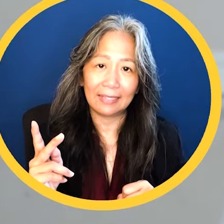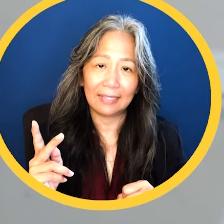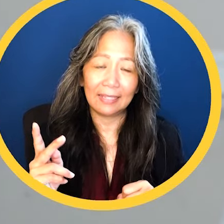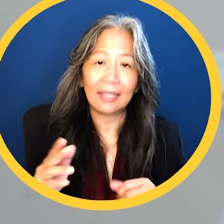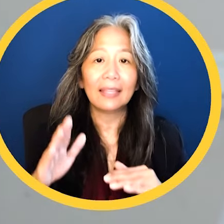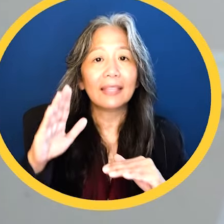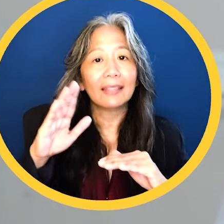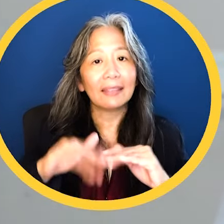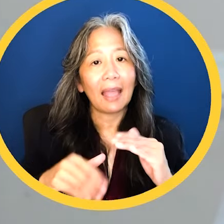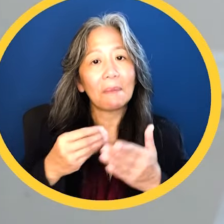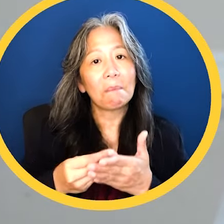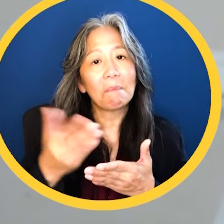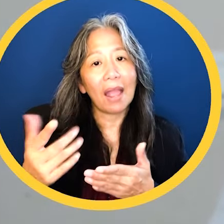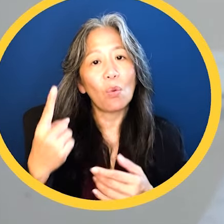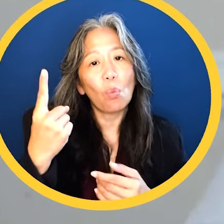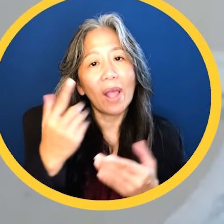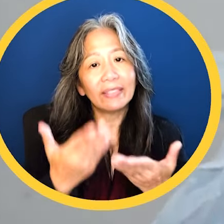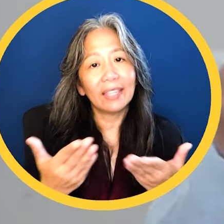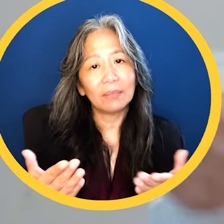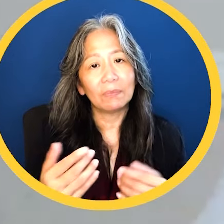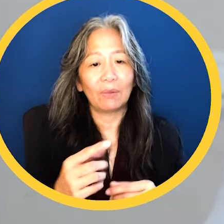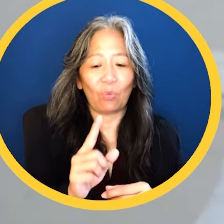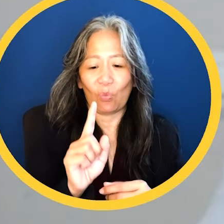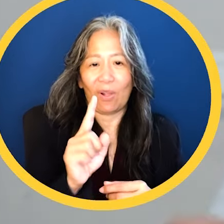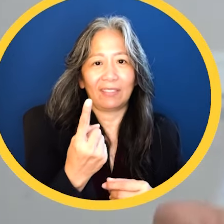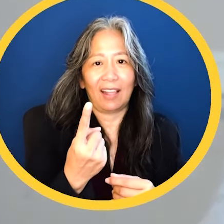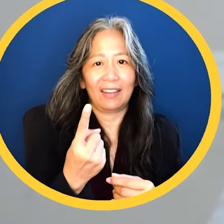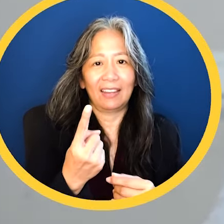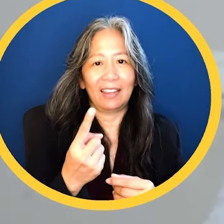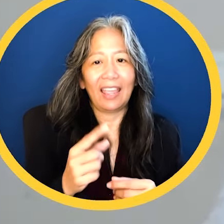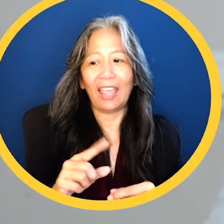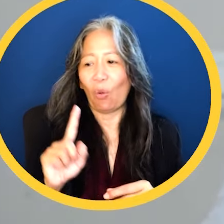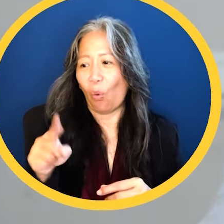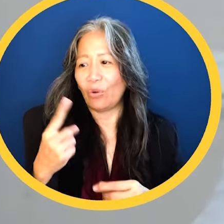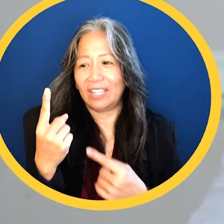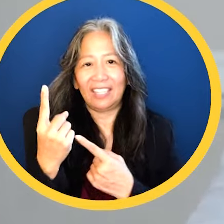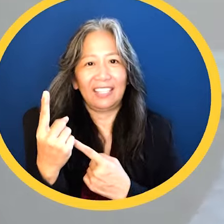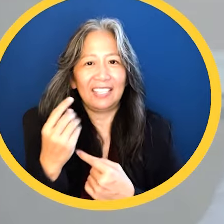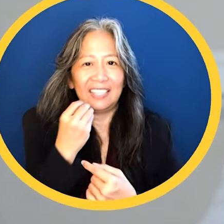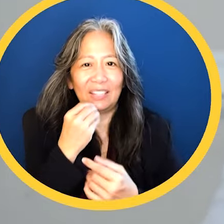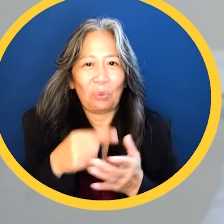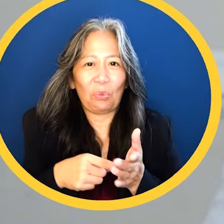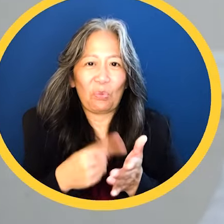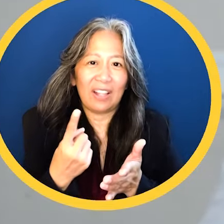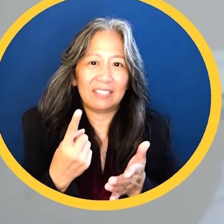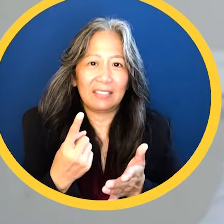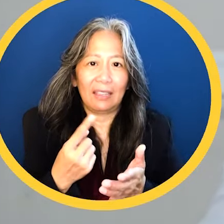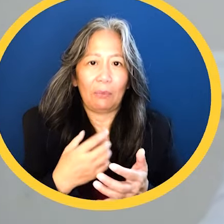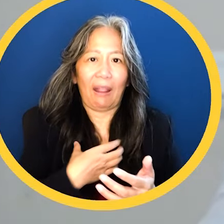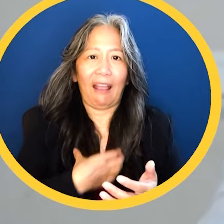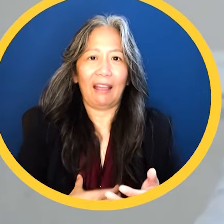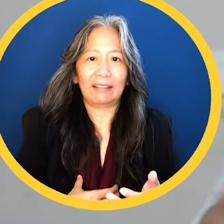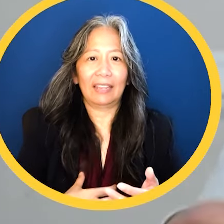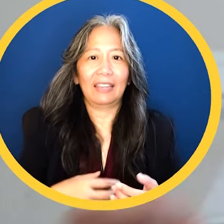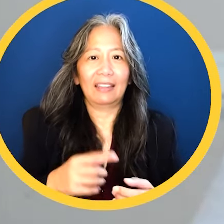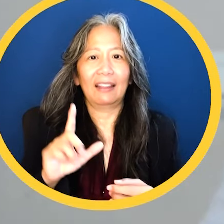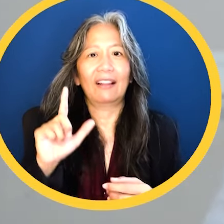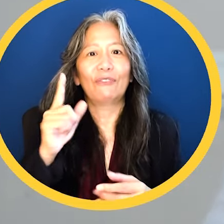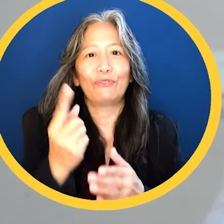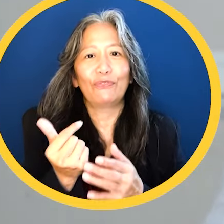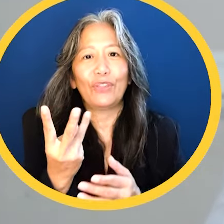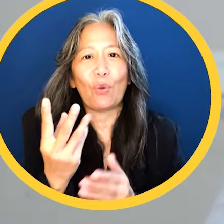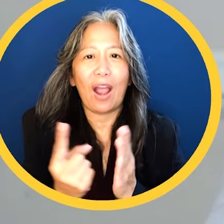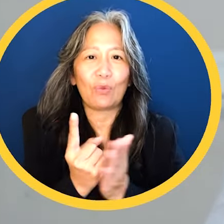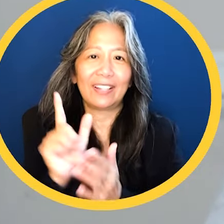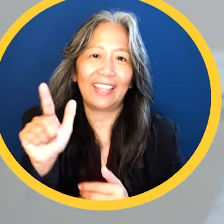okay, rather than just buying one thing with $1 and only eating that once and then be hungry a